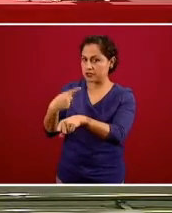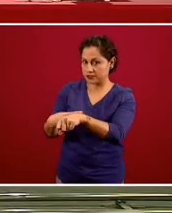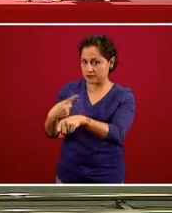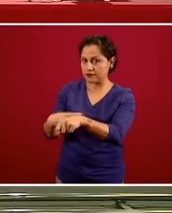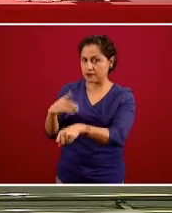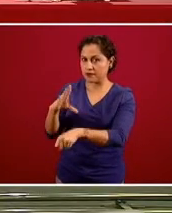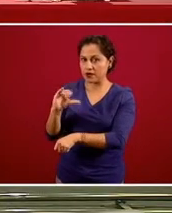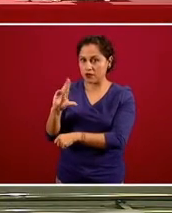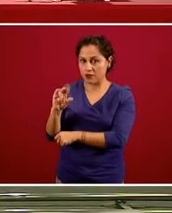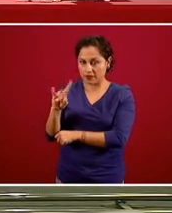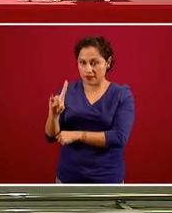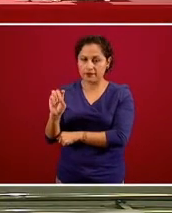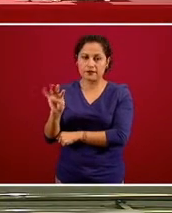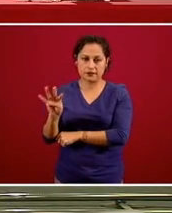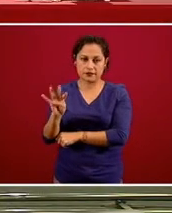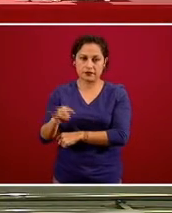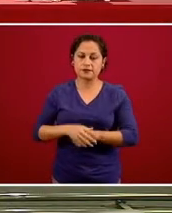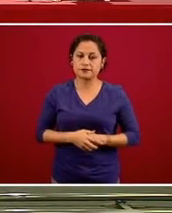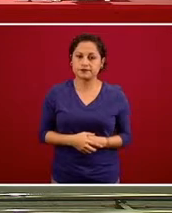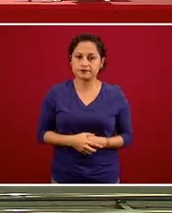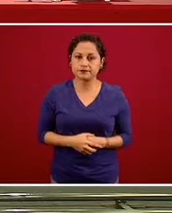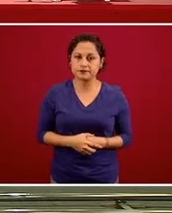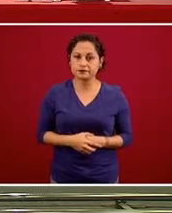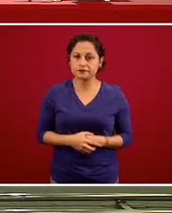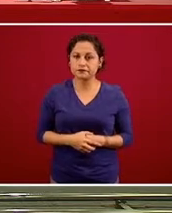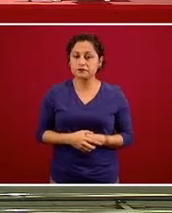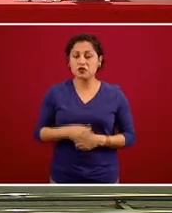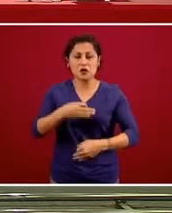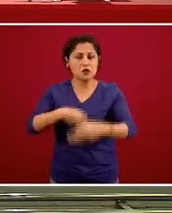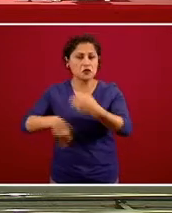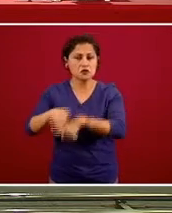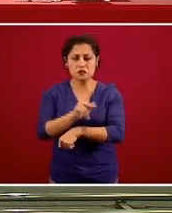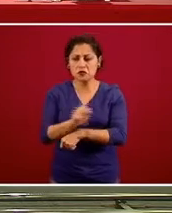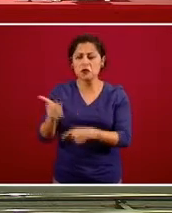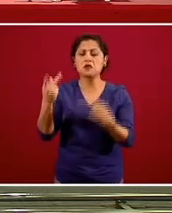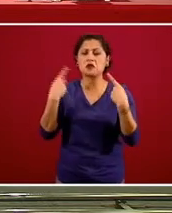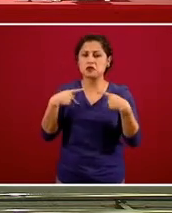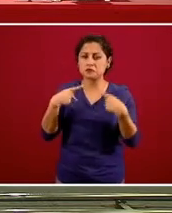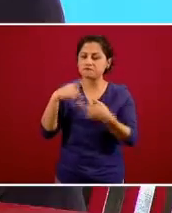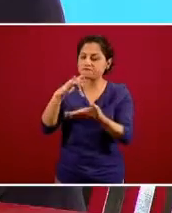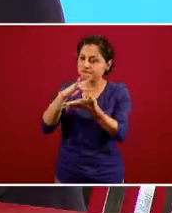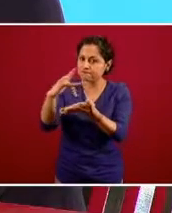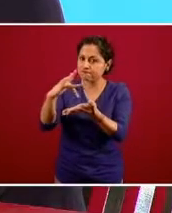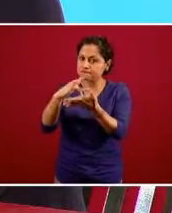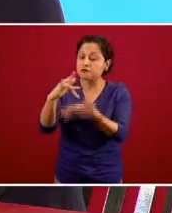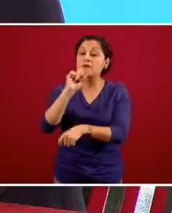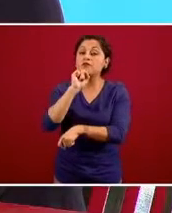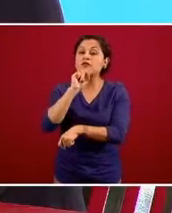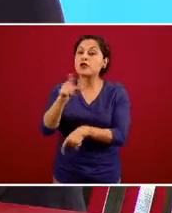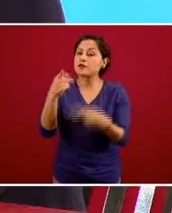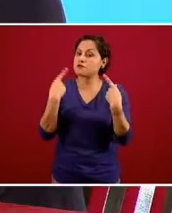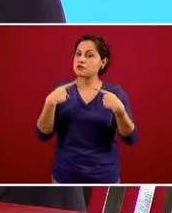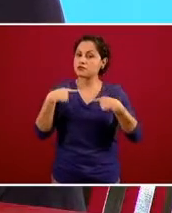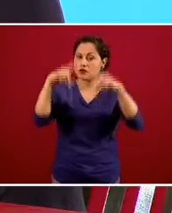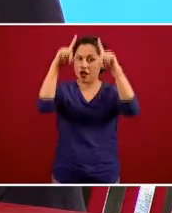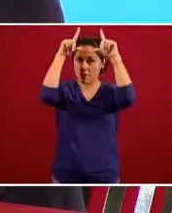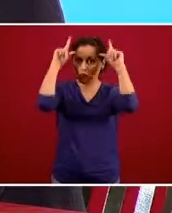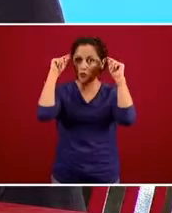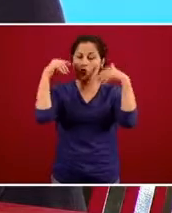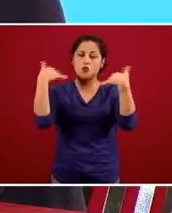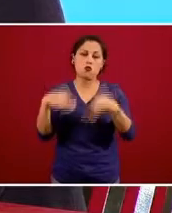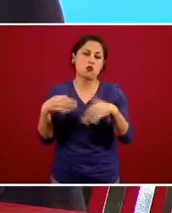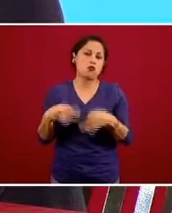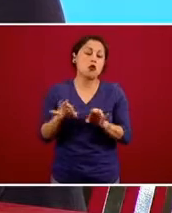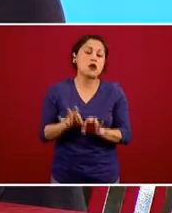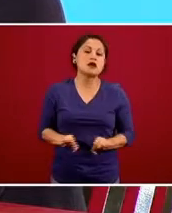these patients that have COVID-19. Not only to them, I also want to thank all the nurses and